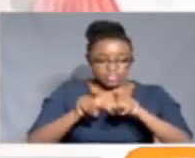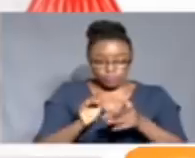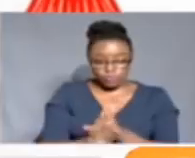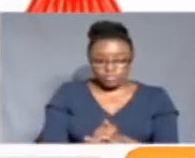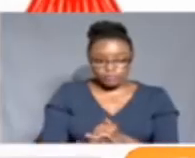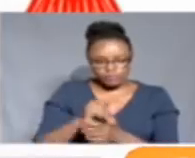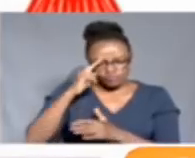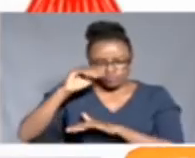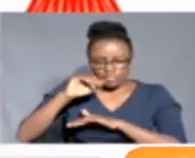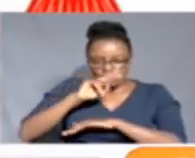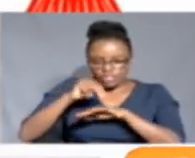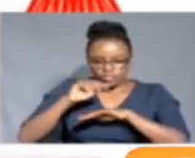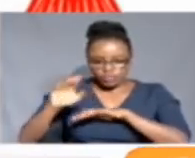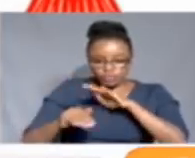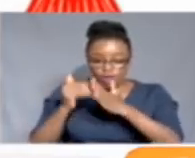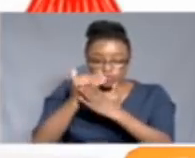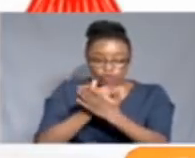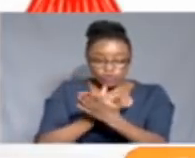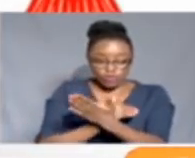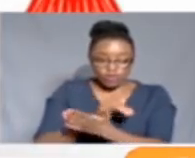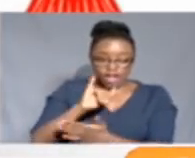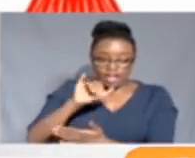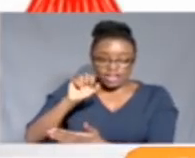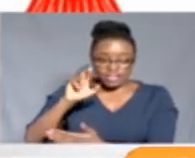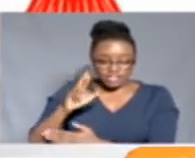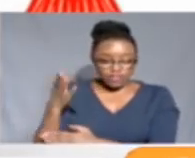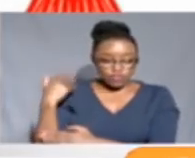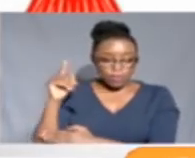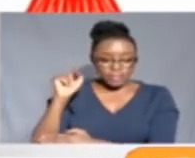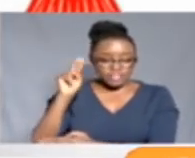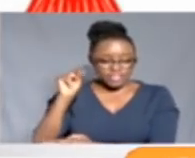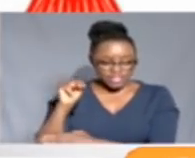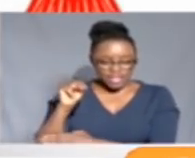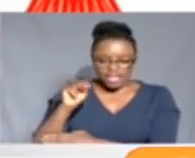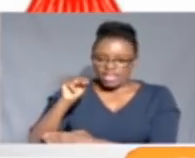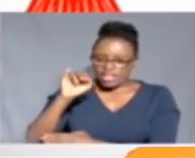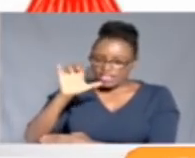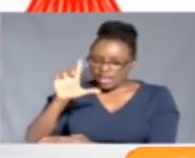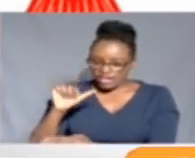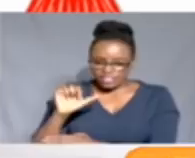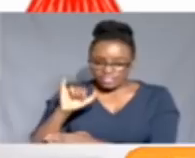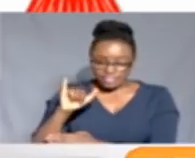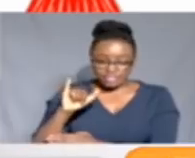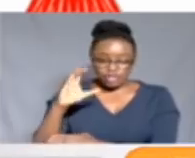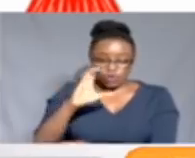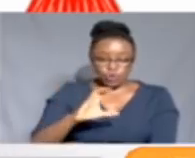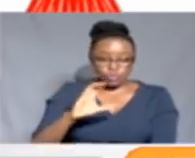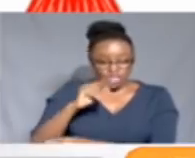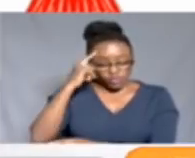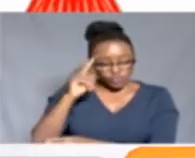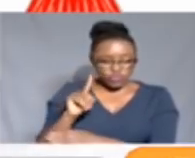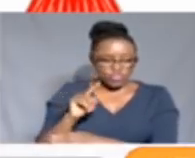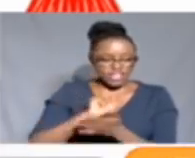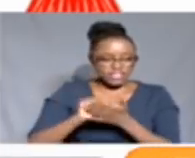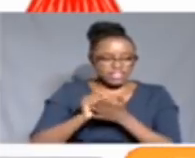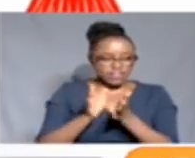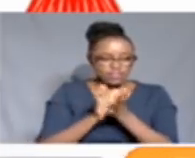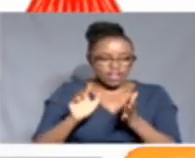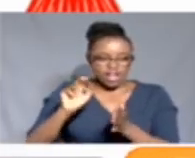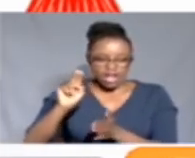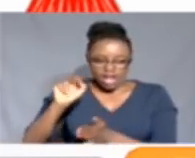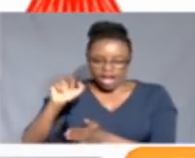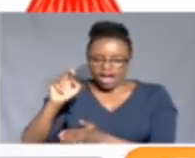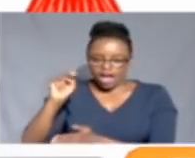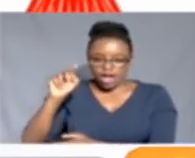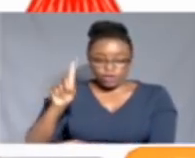for National Vice Chair Programs, Yasir Noor, former TNA aspirant Nyali constituency. For Secretary General, they propose Arnold